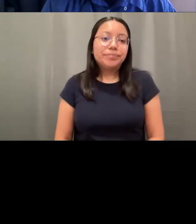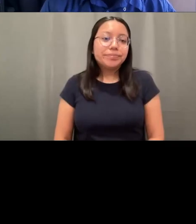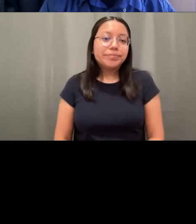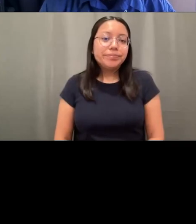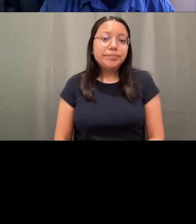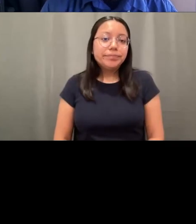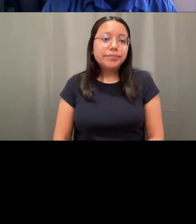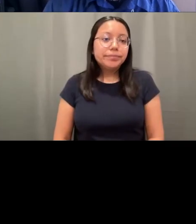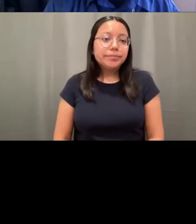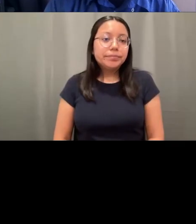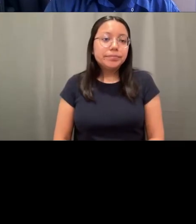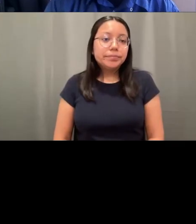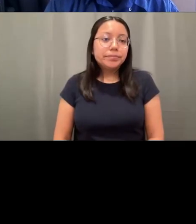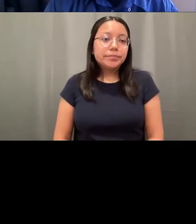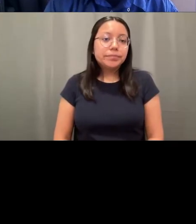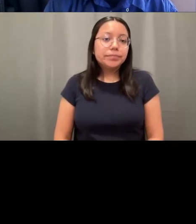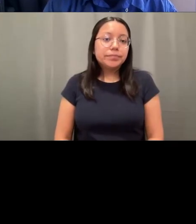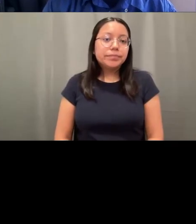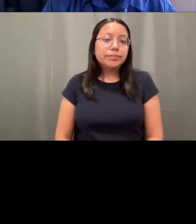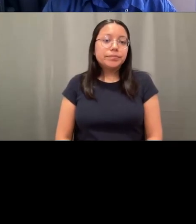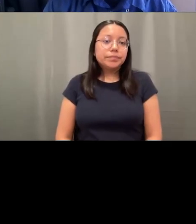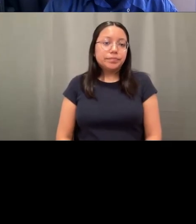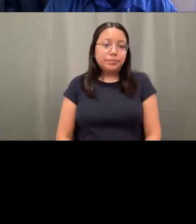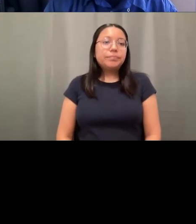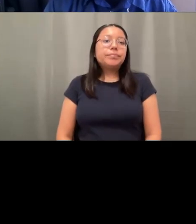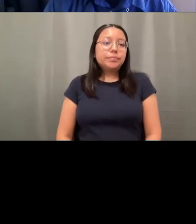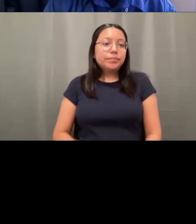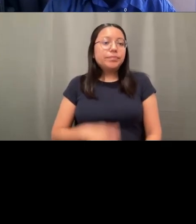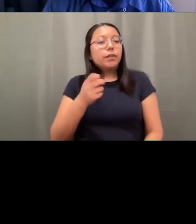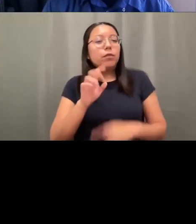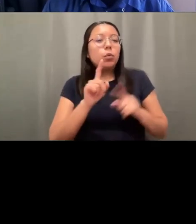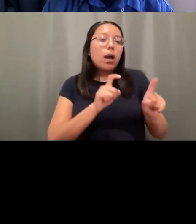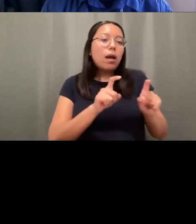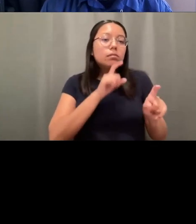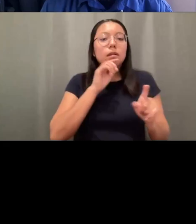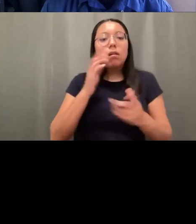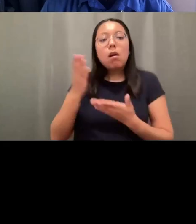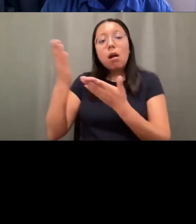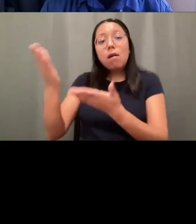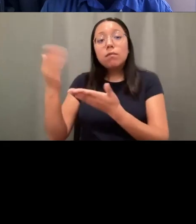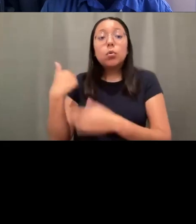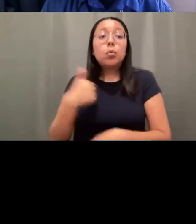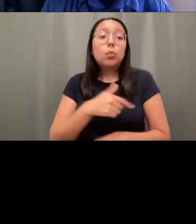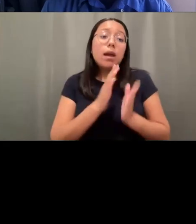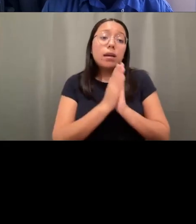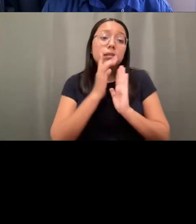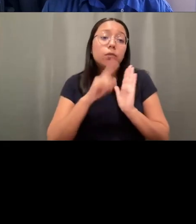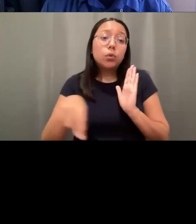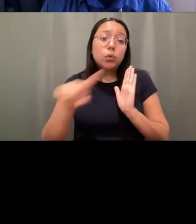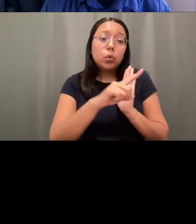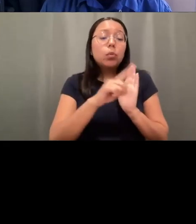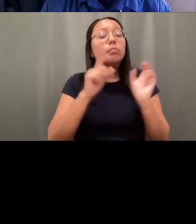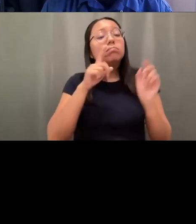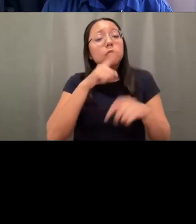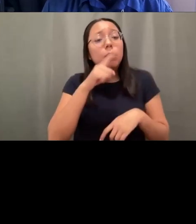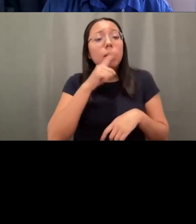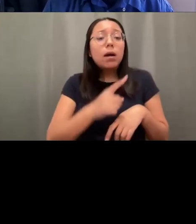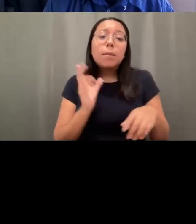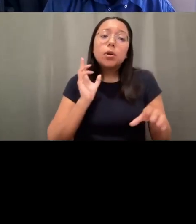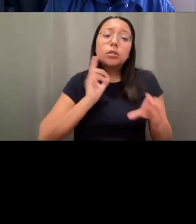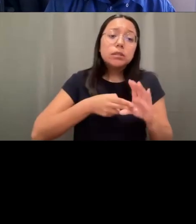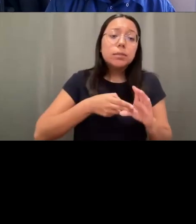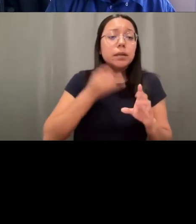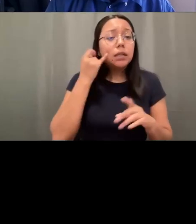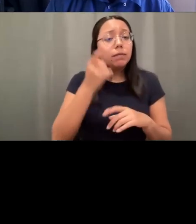Just a couple of asks and offers. What we ask of you today is to participate in whatever way you feel comfortable, whatever way works for